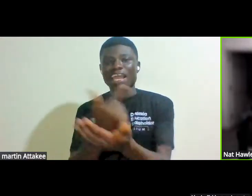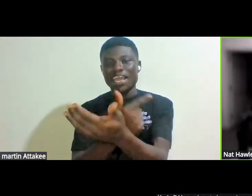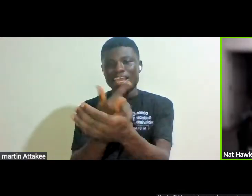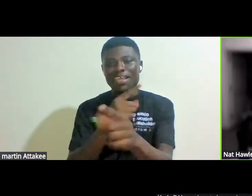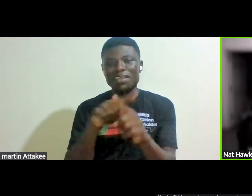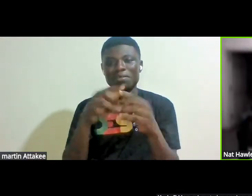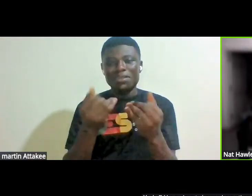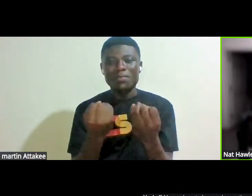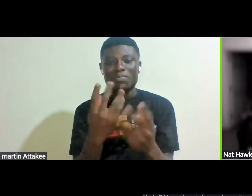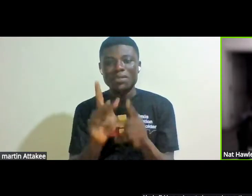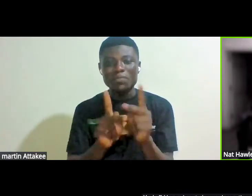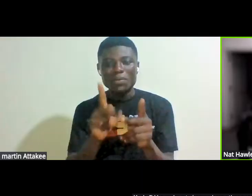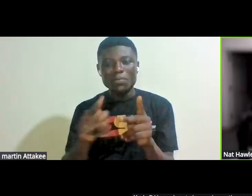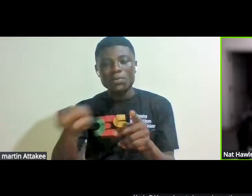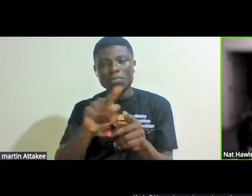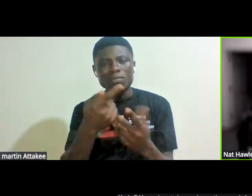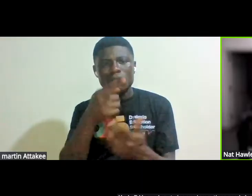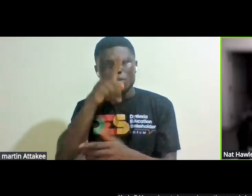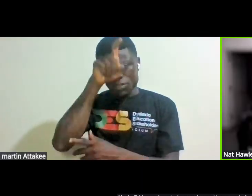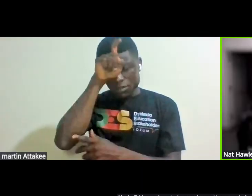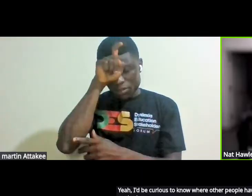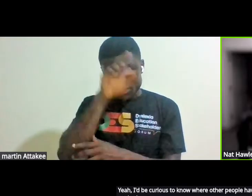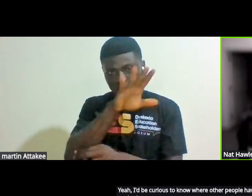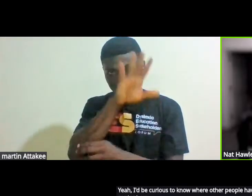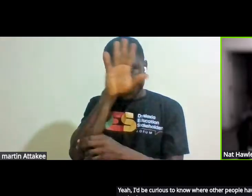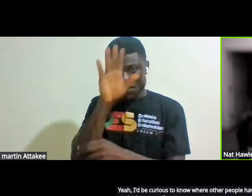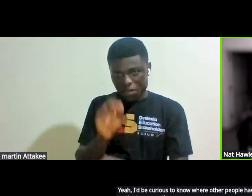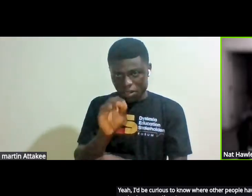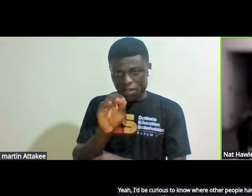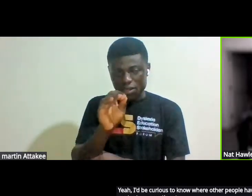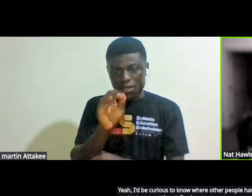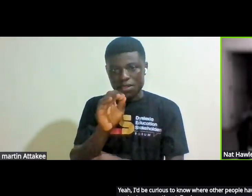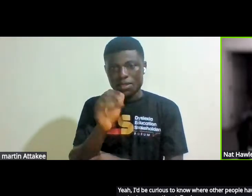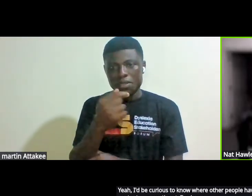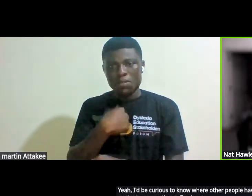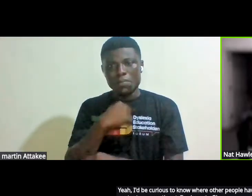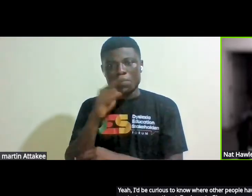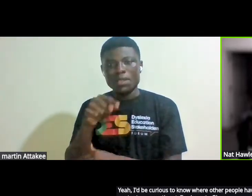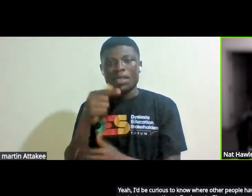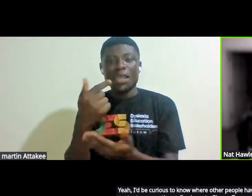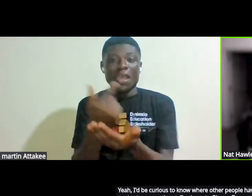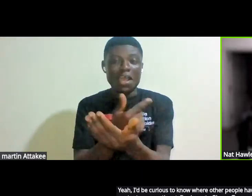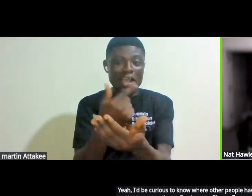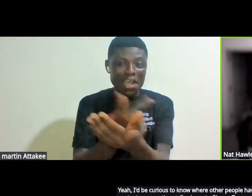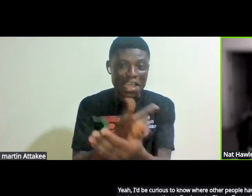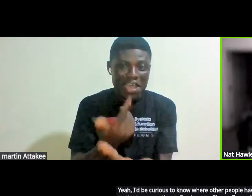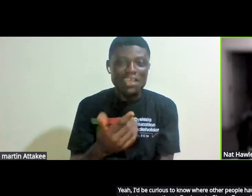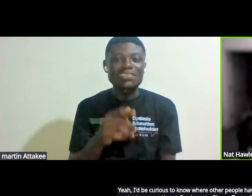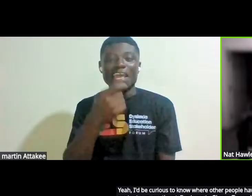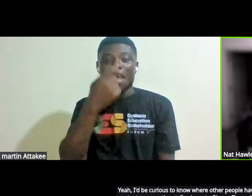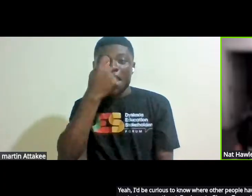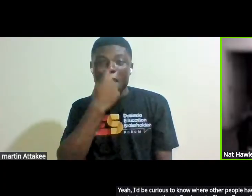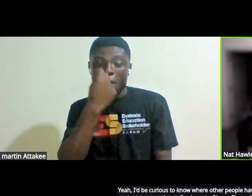have gone. Across the African continent, I've been to Ghana, Tanzania,